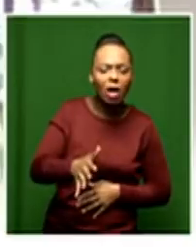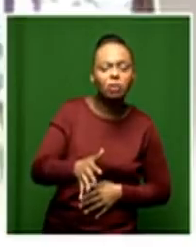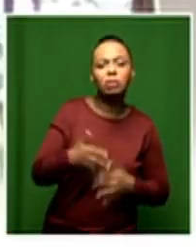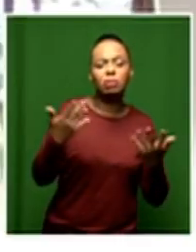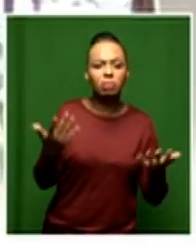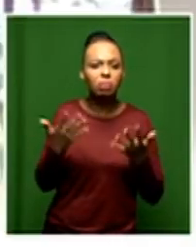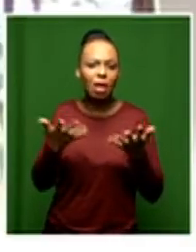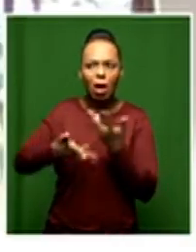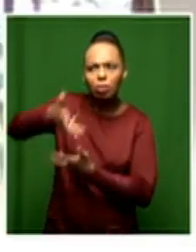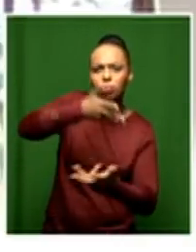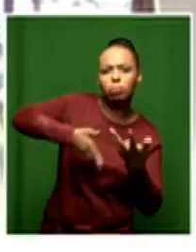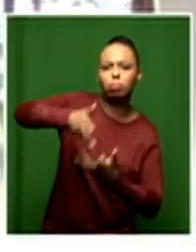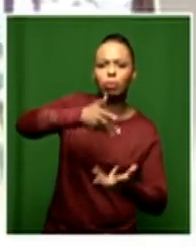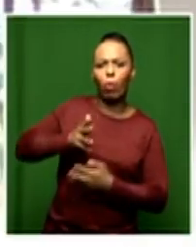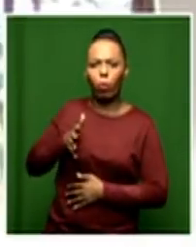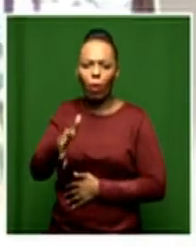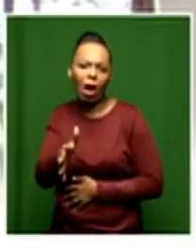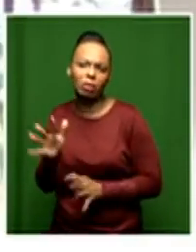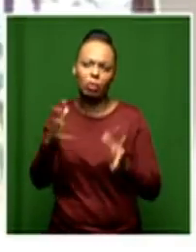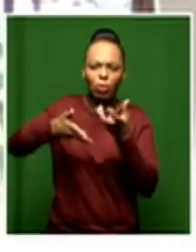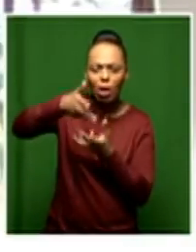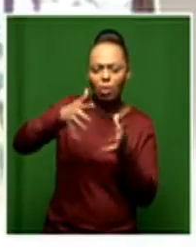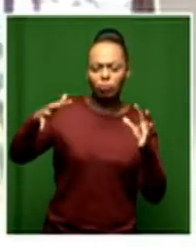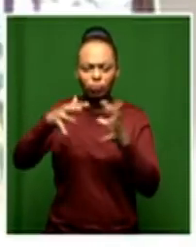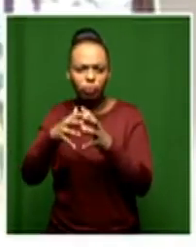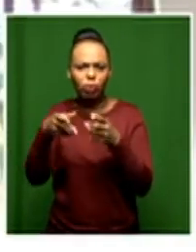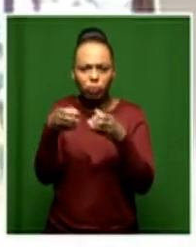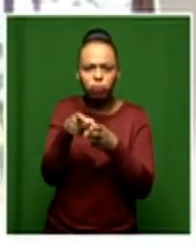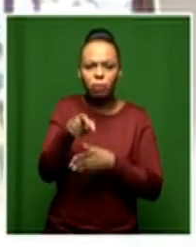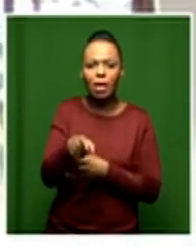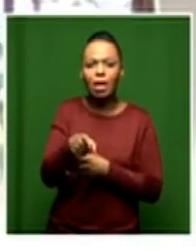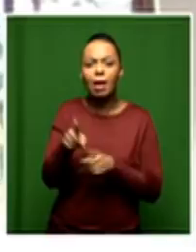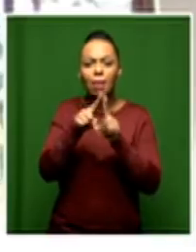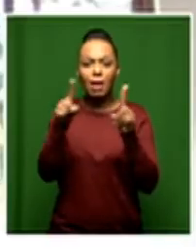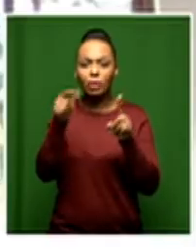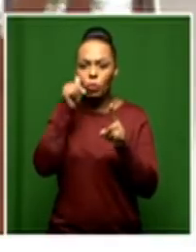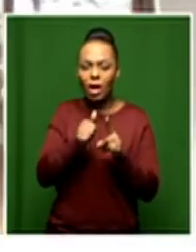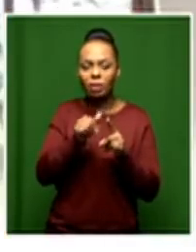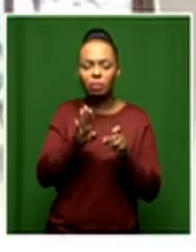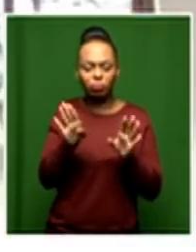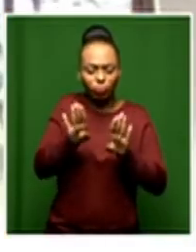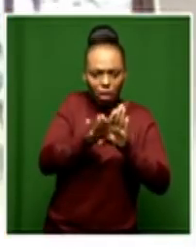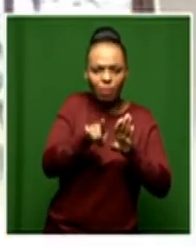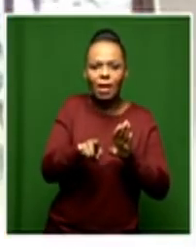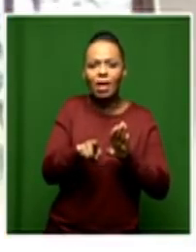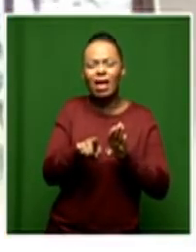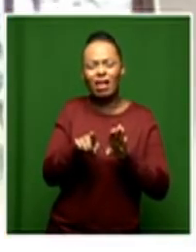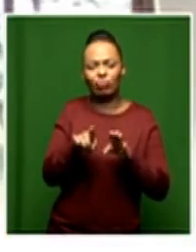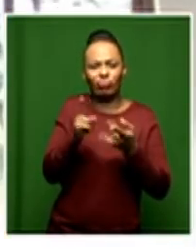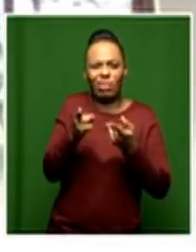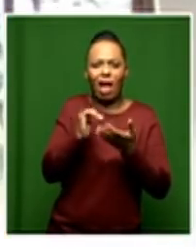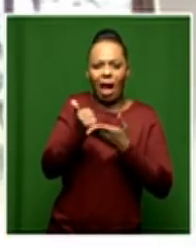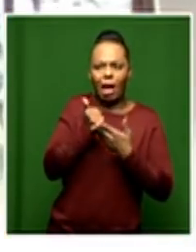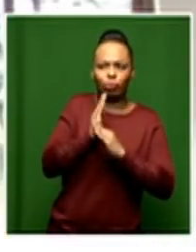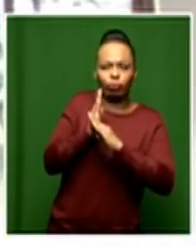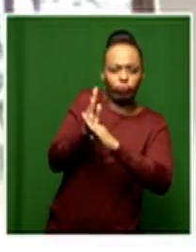kind of fun activities. And we also know that helped to spread the virus. But one thing that we